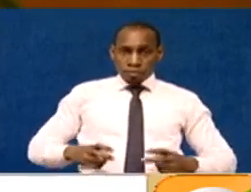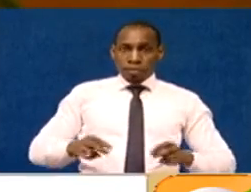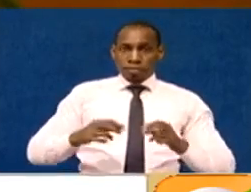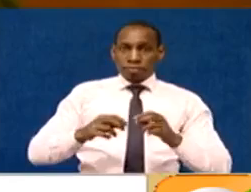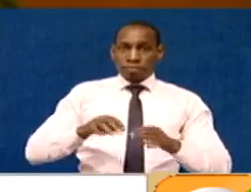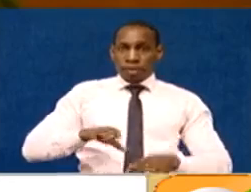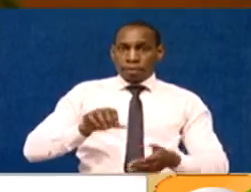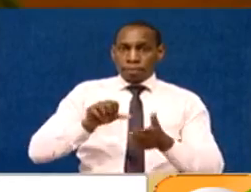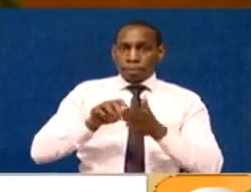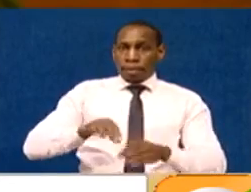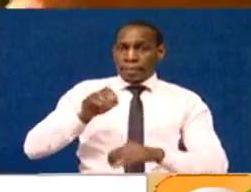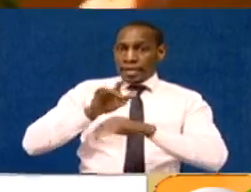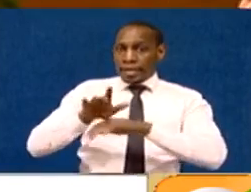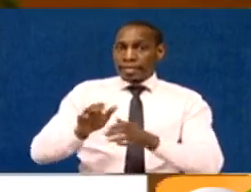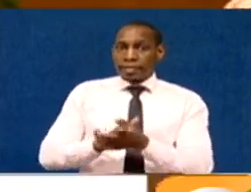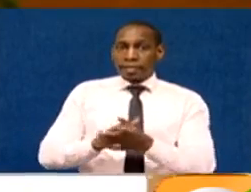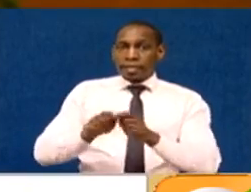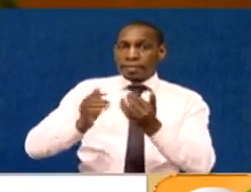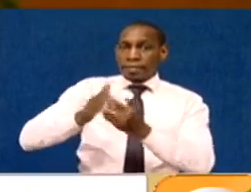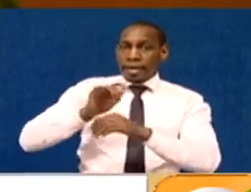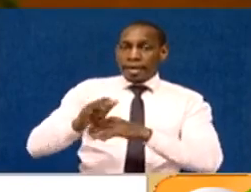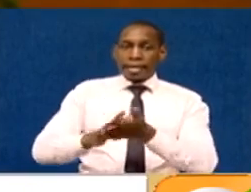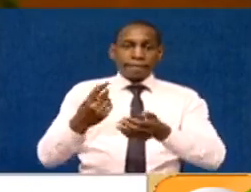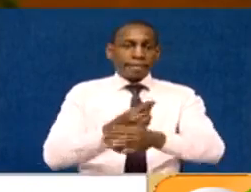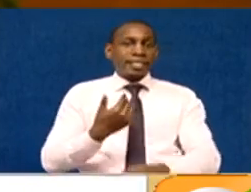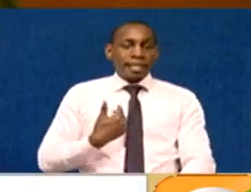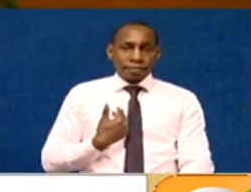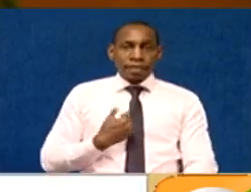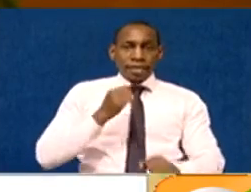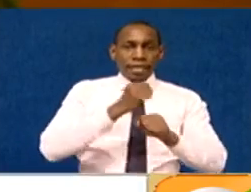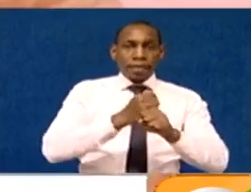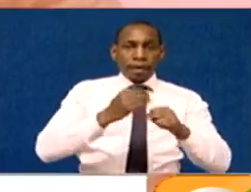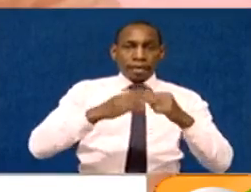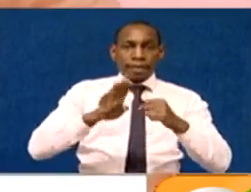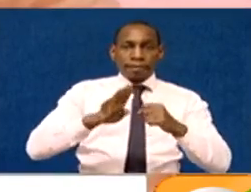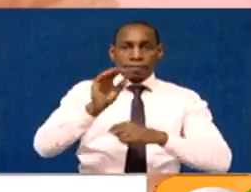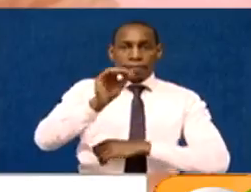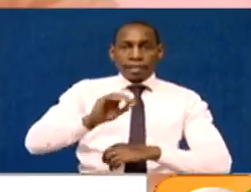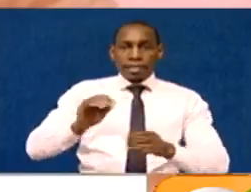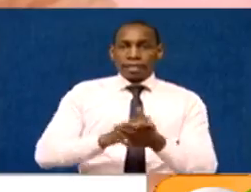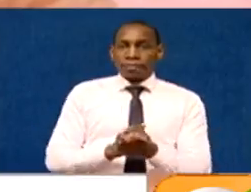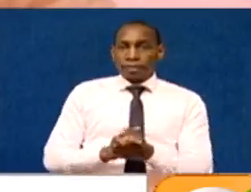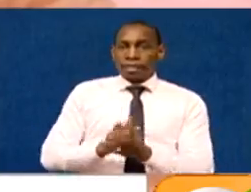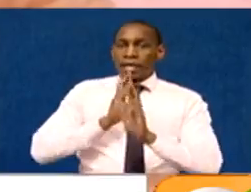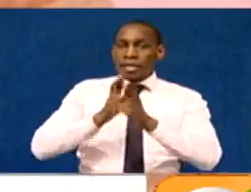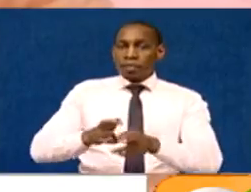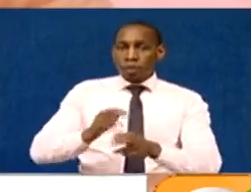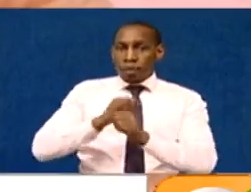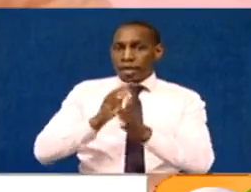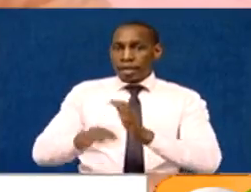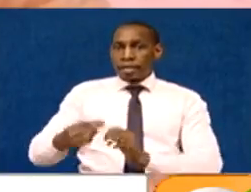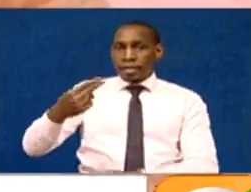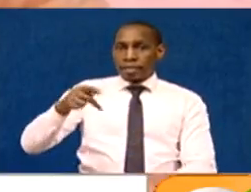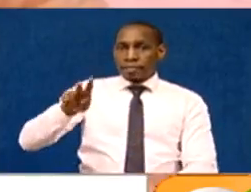and treat early. And now we have a vaccine that's over 95% effective. The results of the efficacy of the single-shot